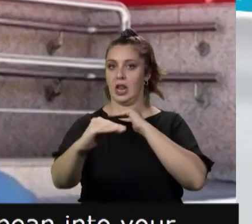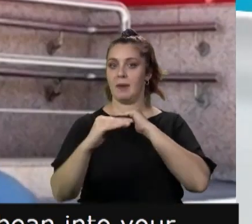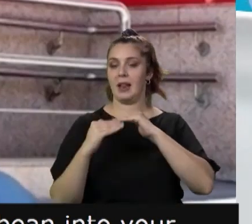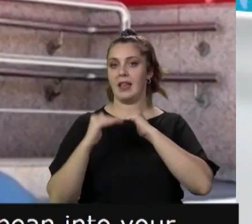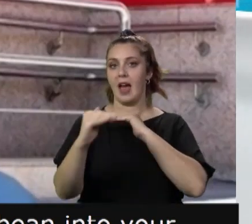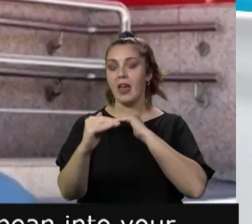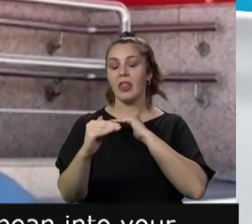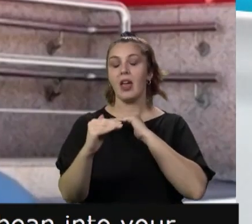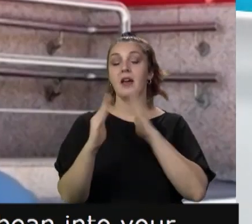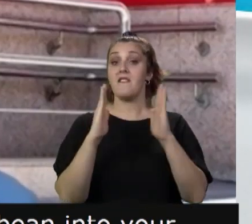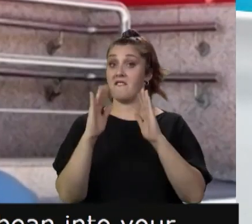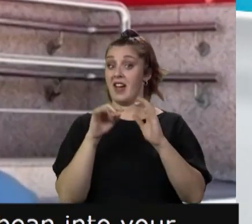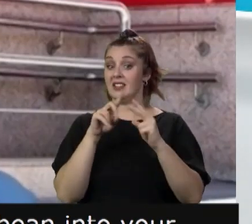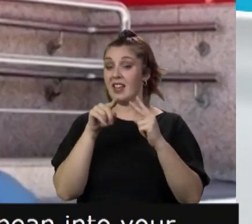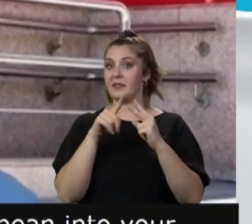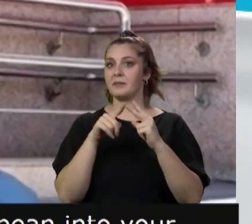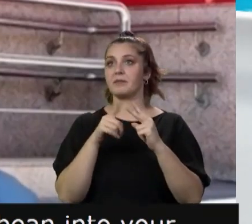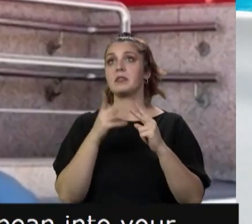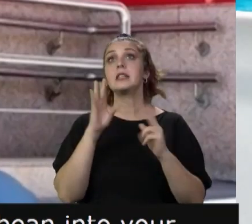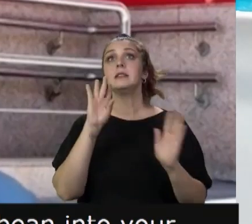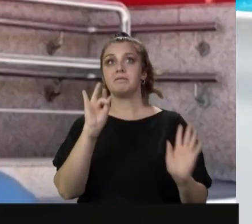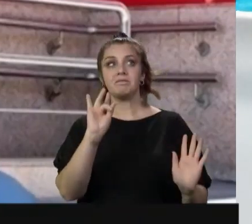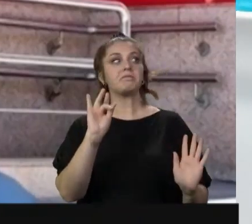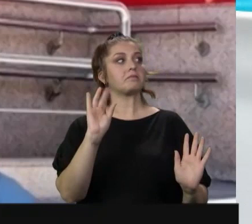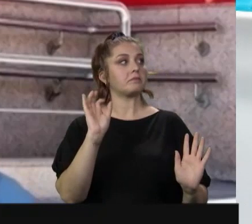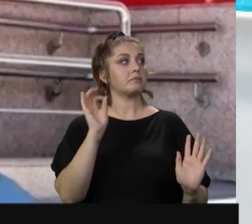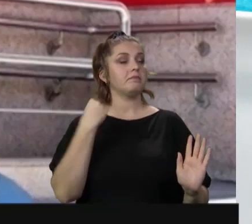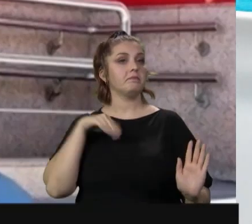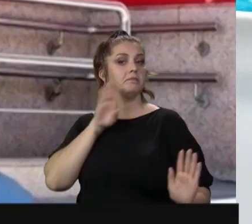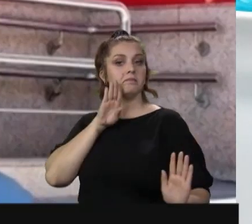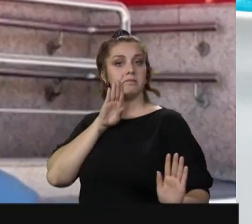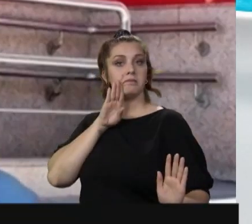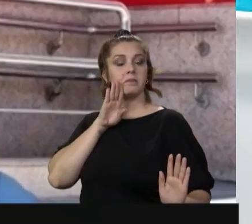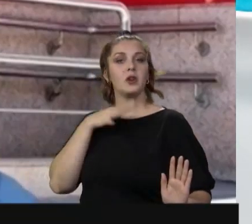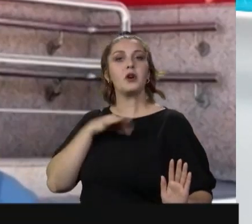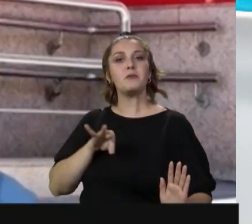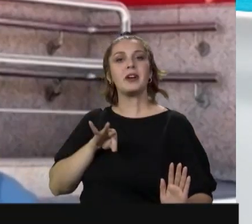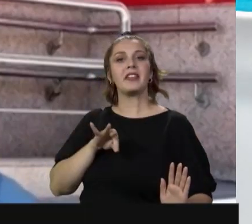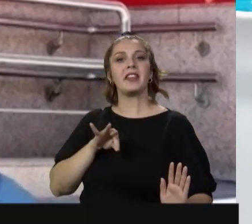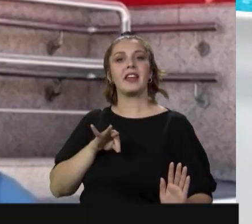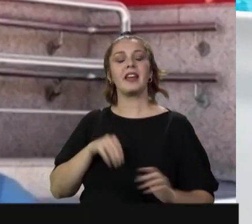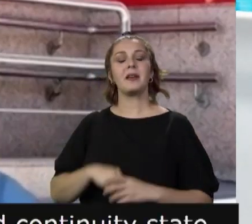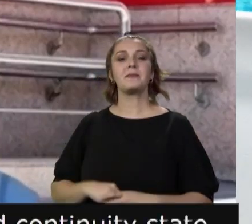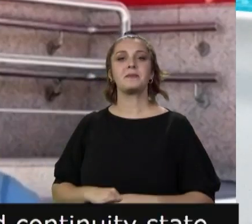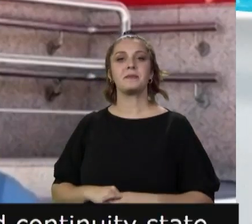In our sustainability and continuity stage, as I mentioned before,